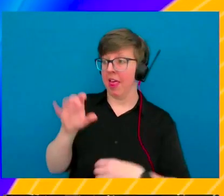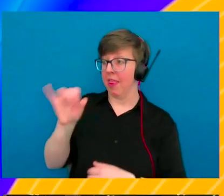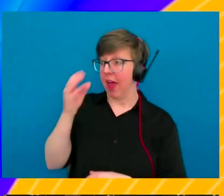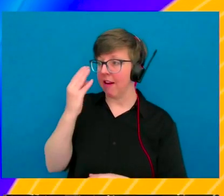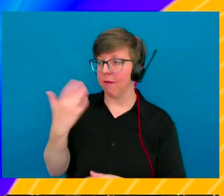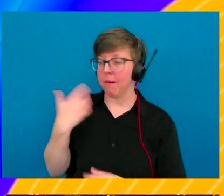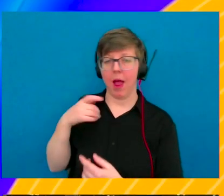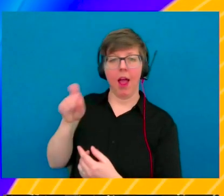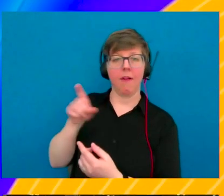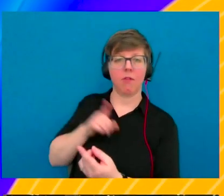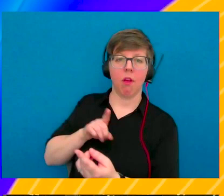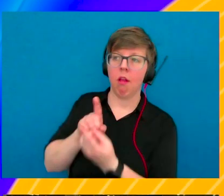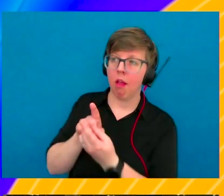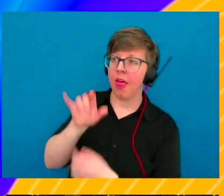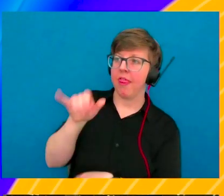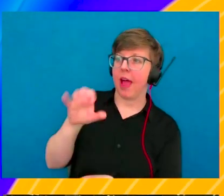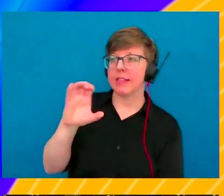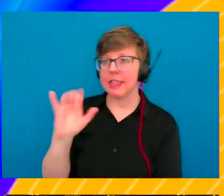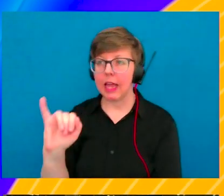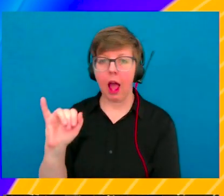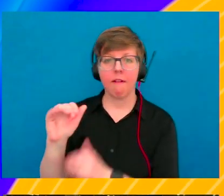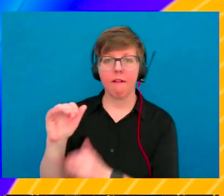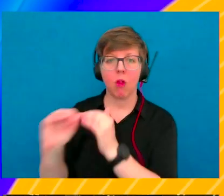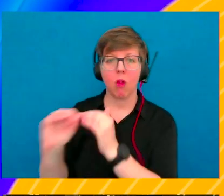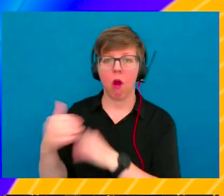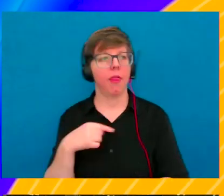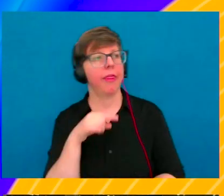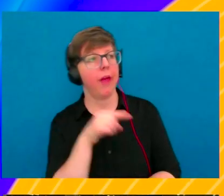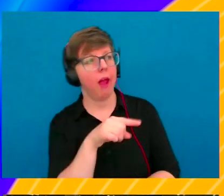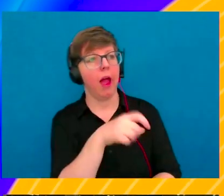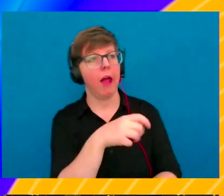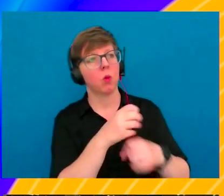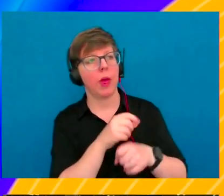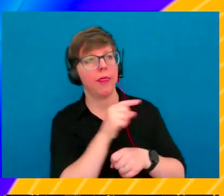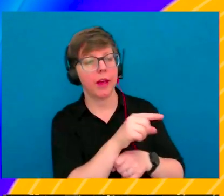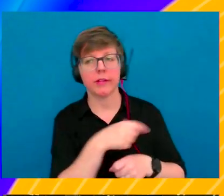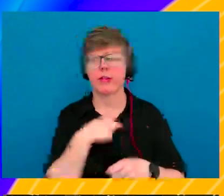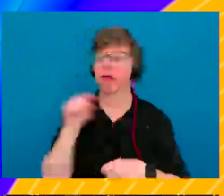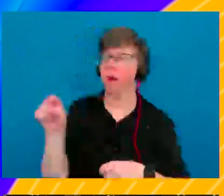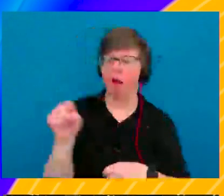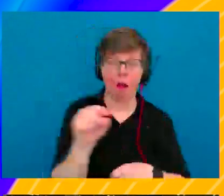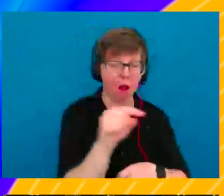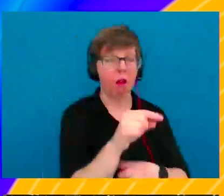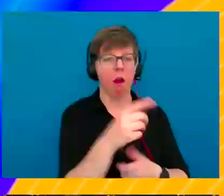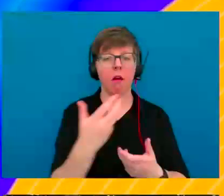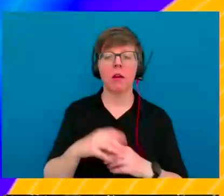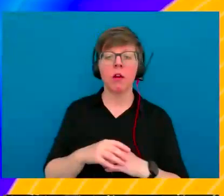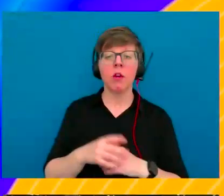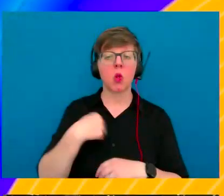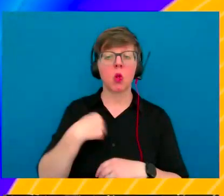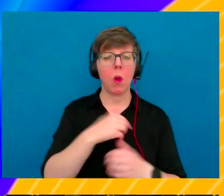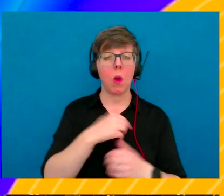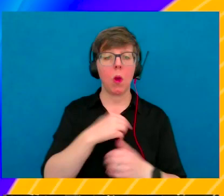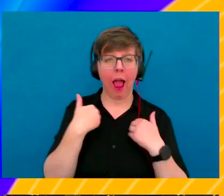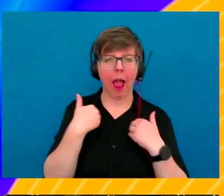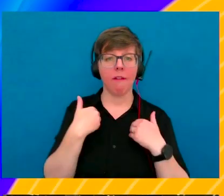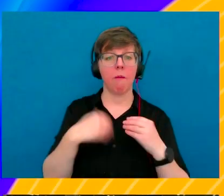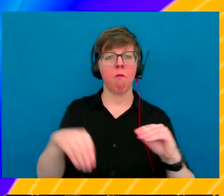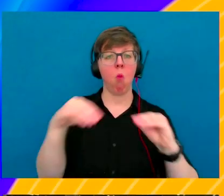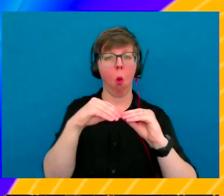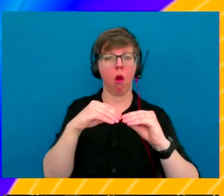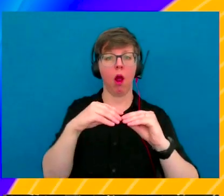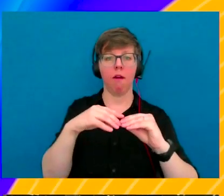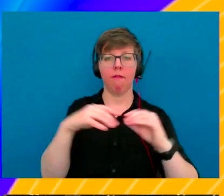tool, or this thing I got to go into Git for, or this or whatever. And what we really want to do is within CodeCatalyst is build experience where we put more of our arms around that, and we brought it all